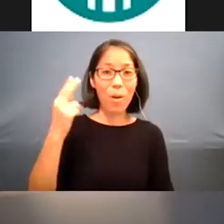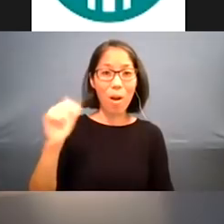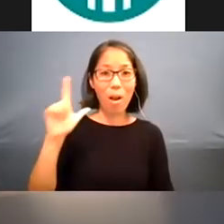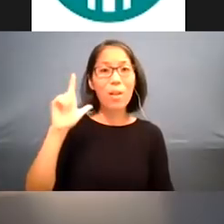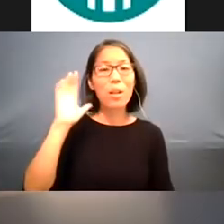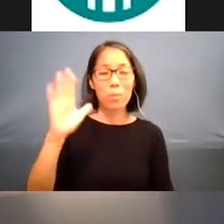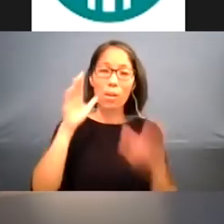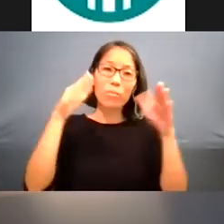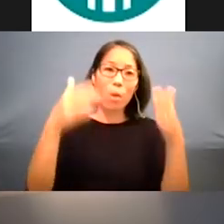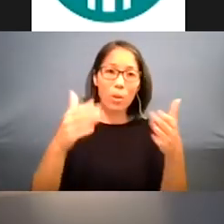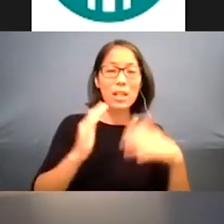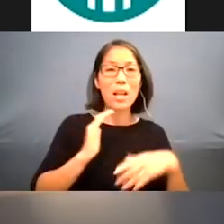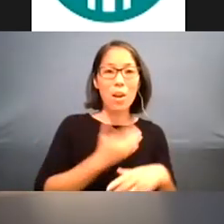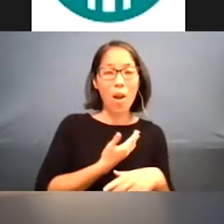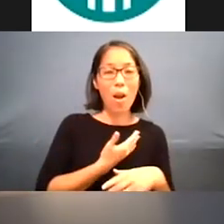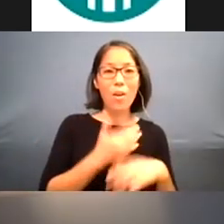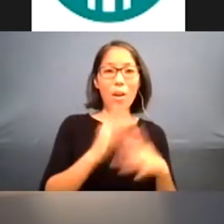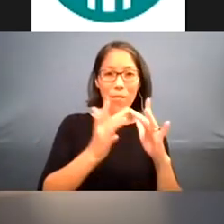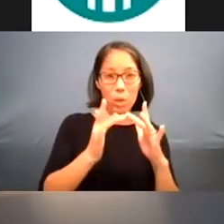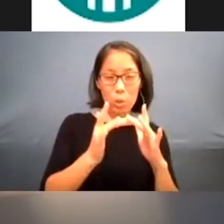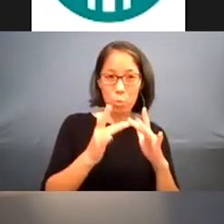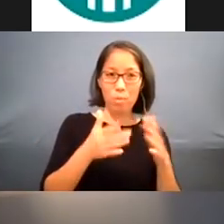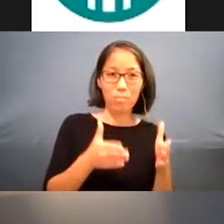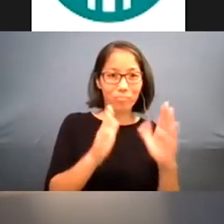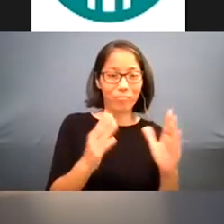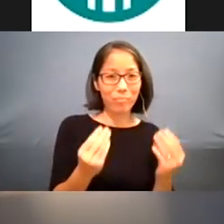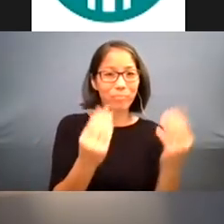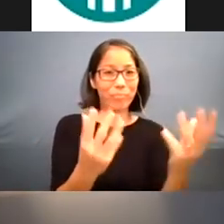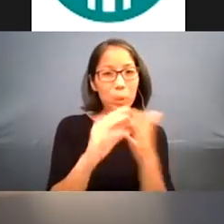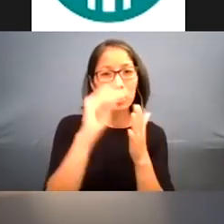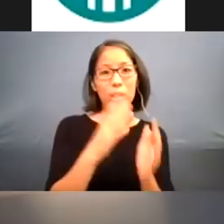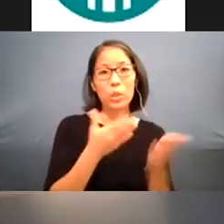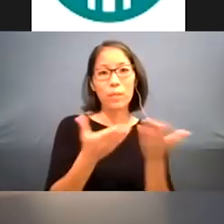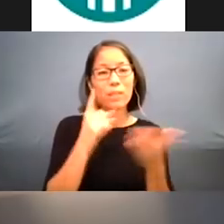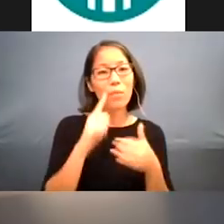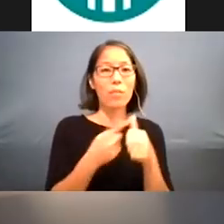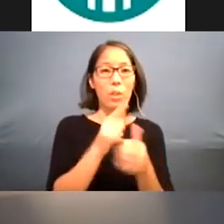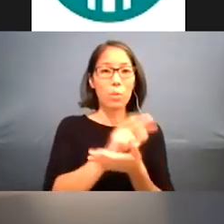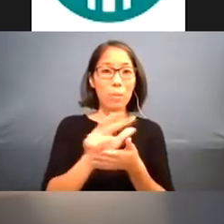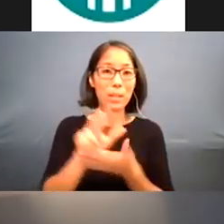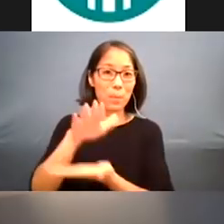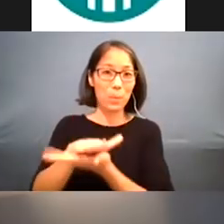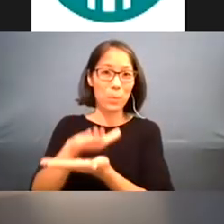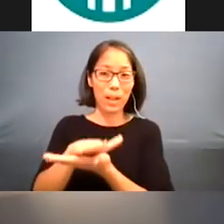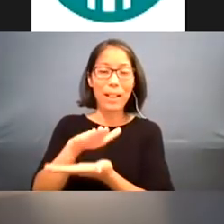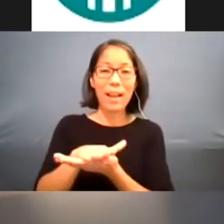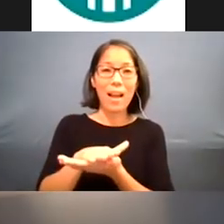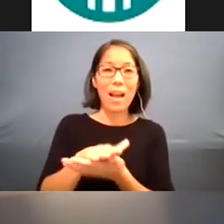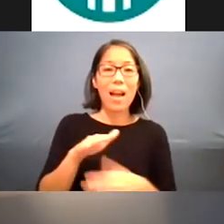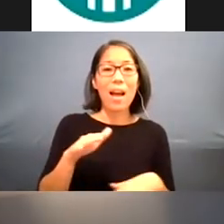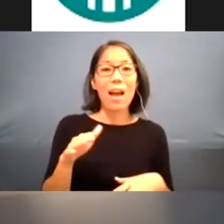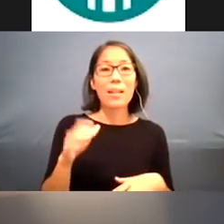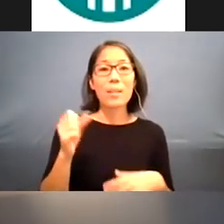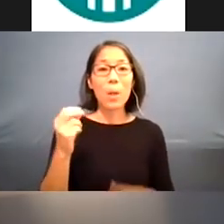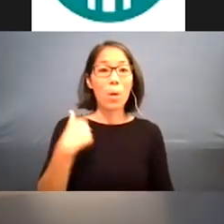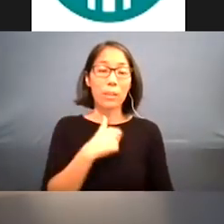as student support services and how we'll be delivering those virtually for at least the first 3 weeks of school. And so